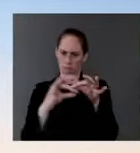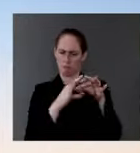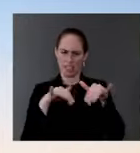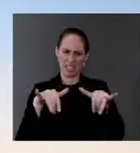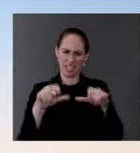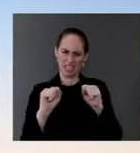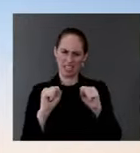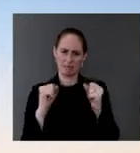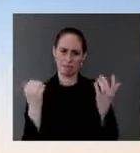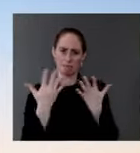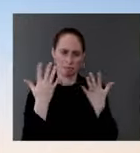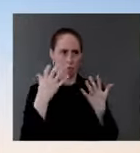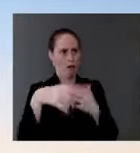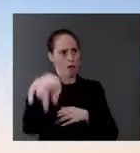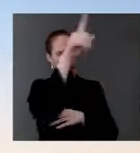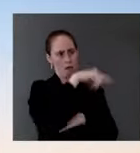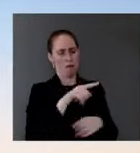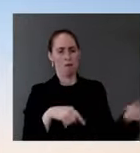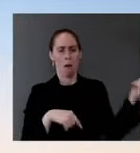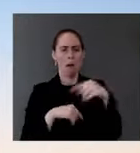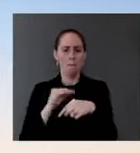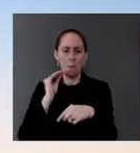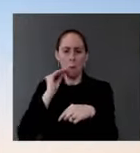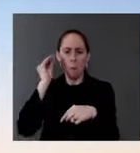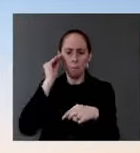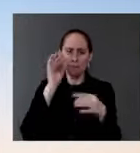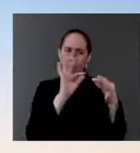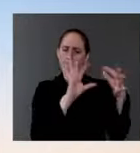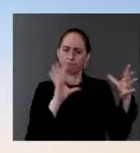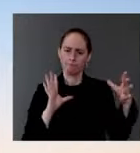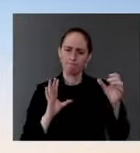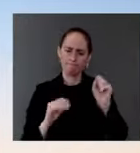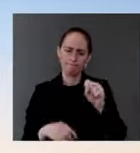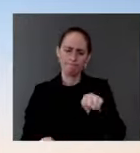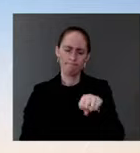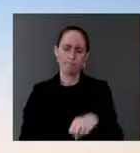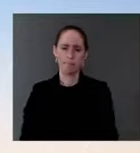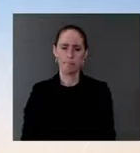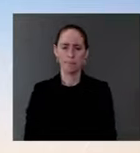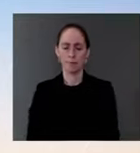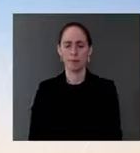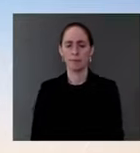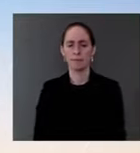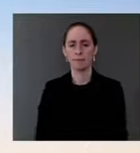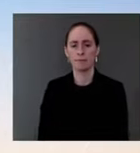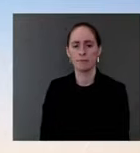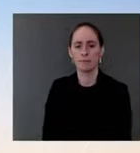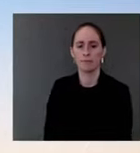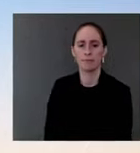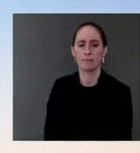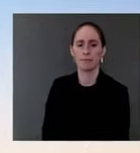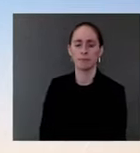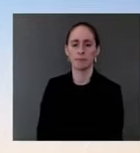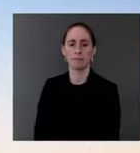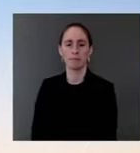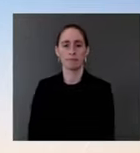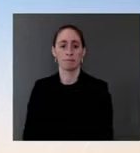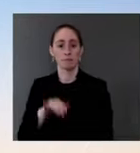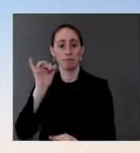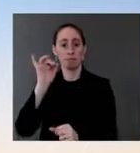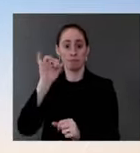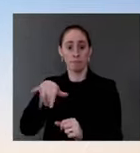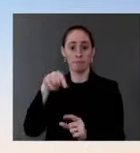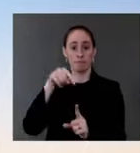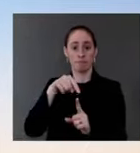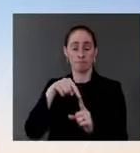national security team, have been in touch with Jake Sullivan and other senior officials in a range of departments at the State Department and others multiple